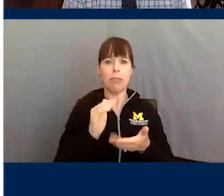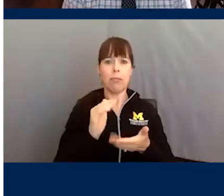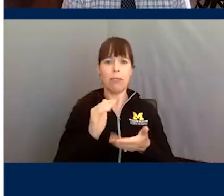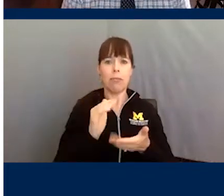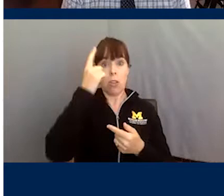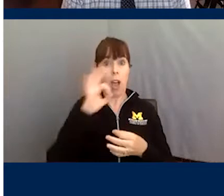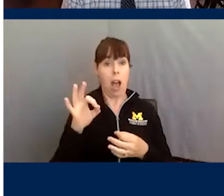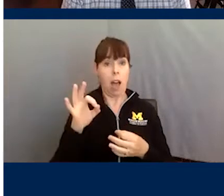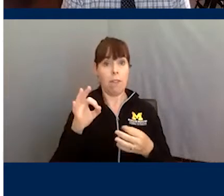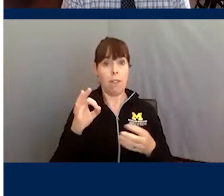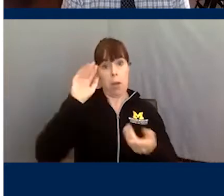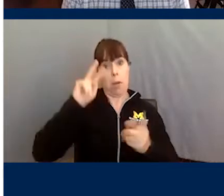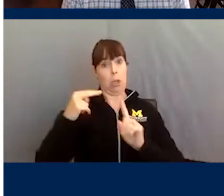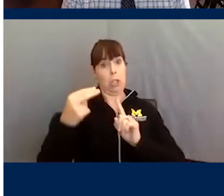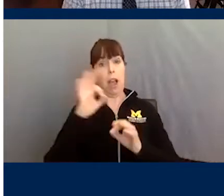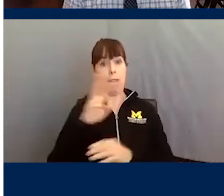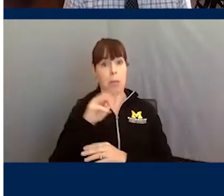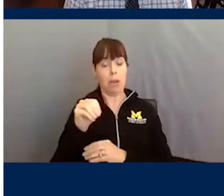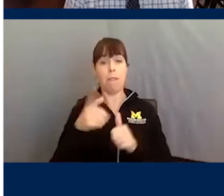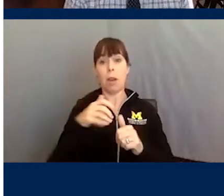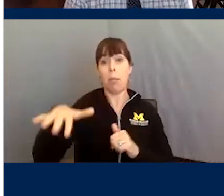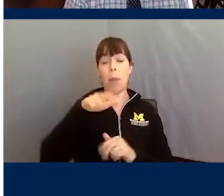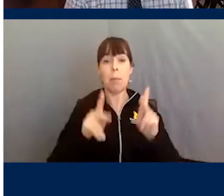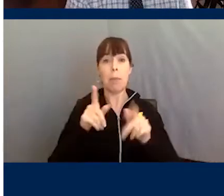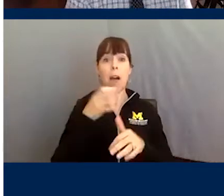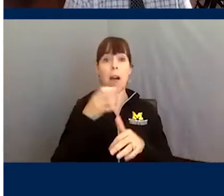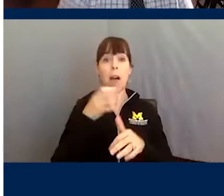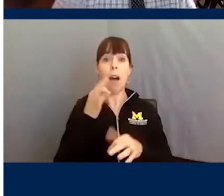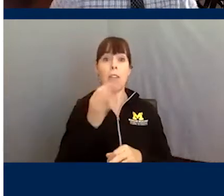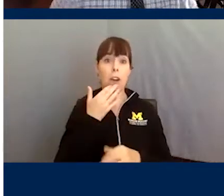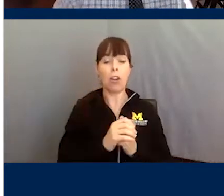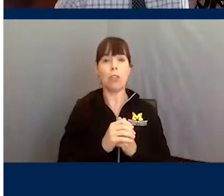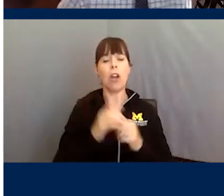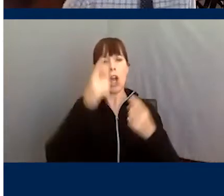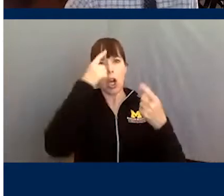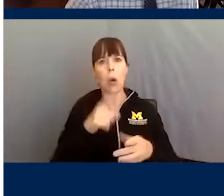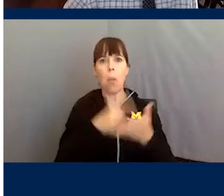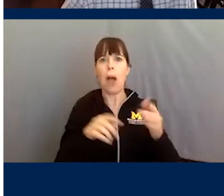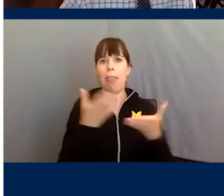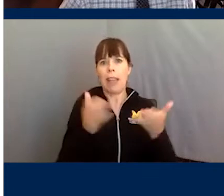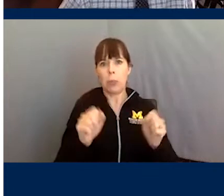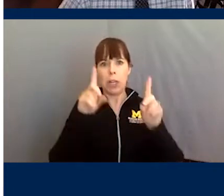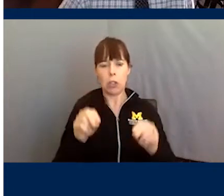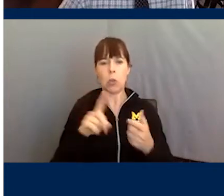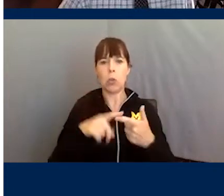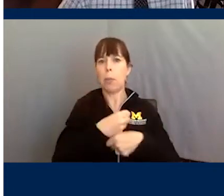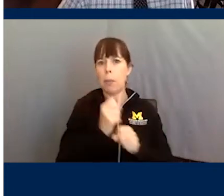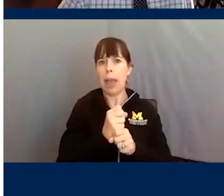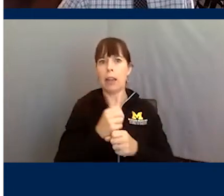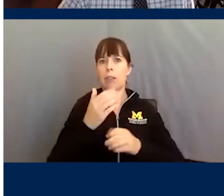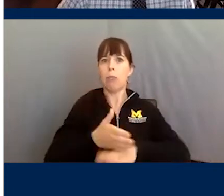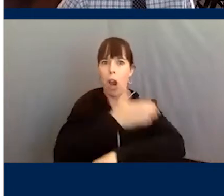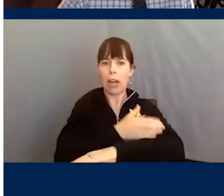of Michigan Medicine and the surrounding communities of color, and agree upon first actions we can take to make progress